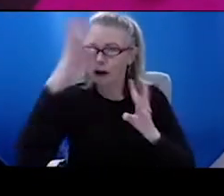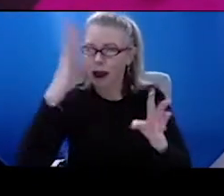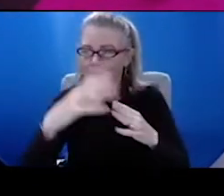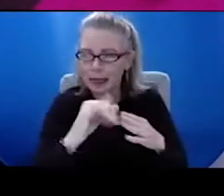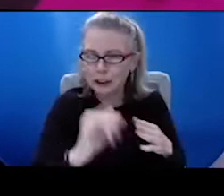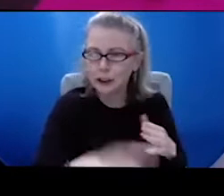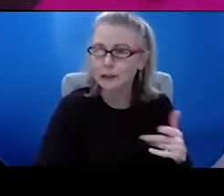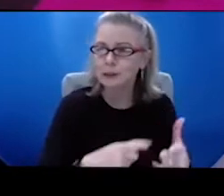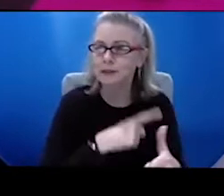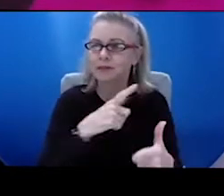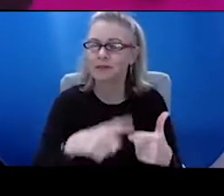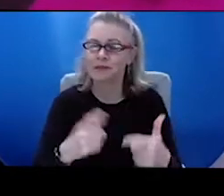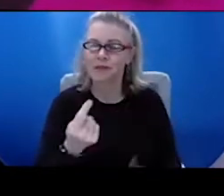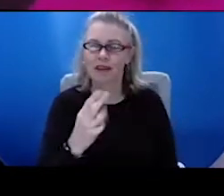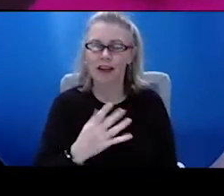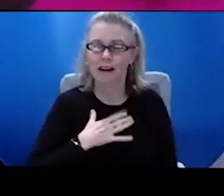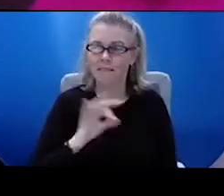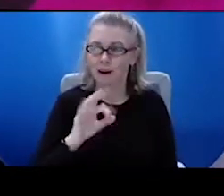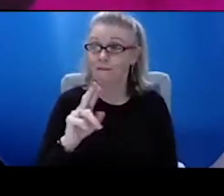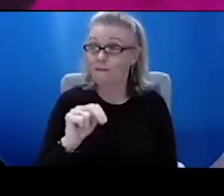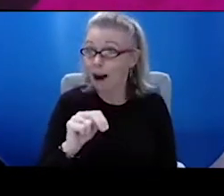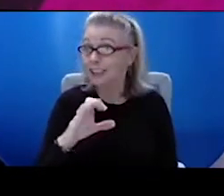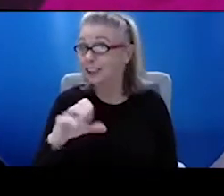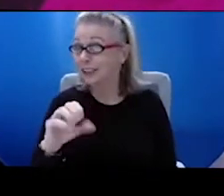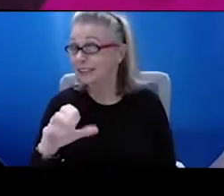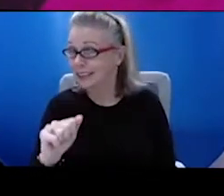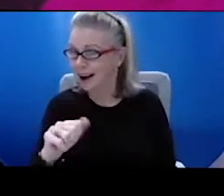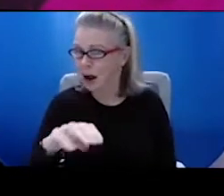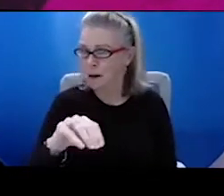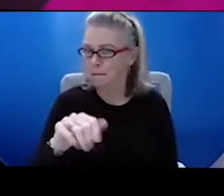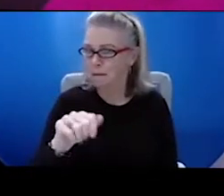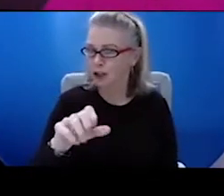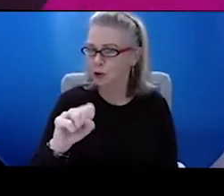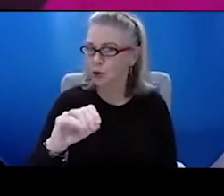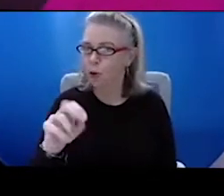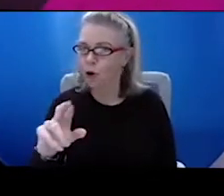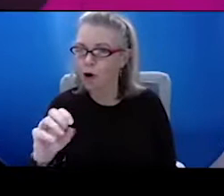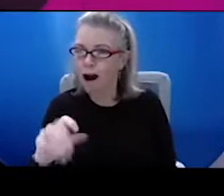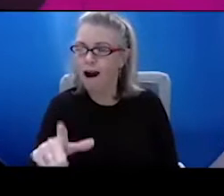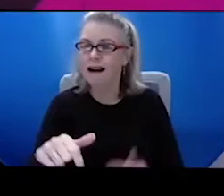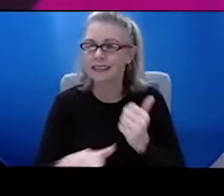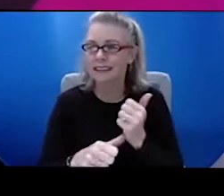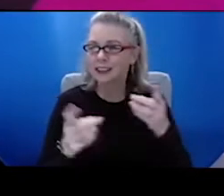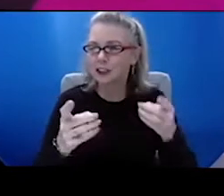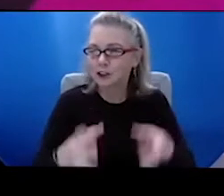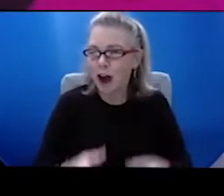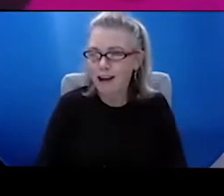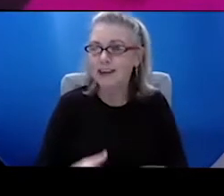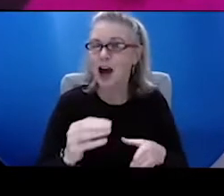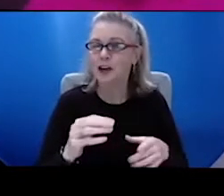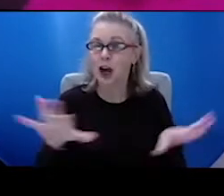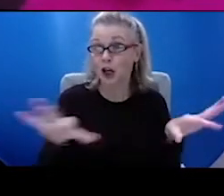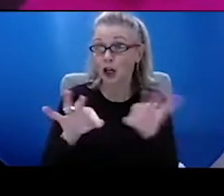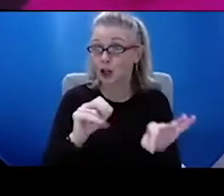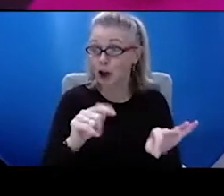then have Francesca Masoero, the assistant director and curator of Le 18. I get to practice